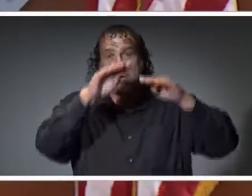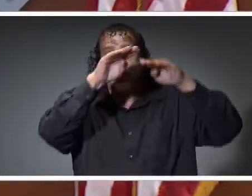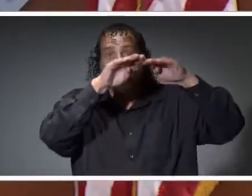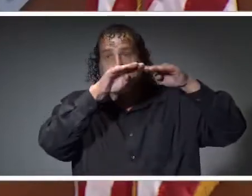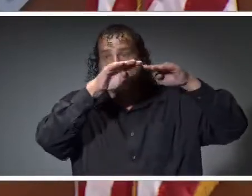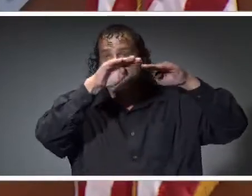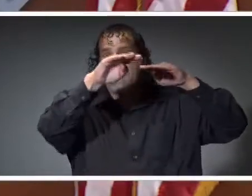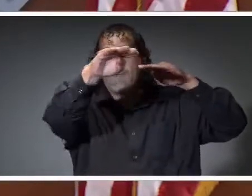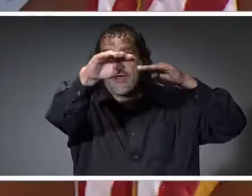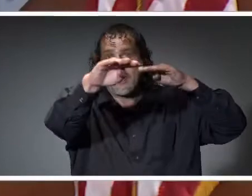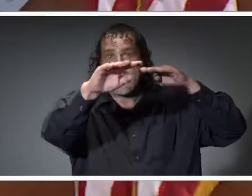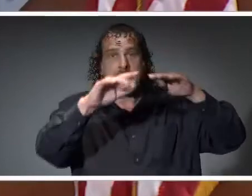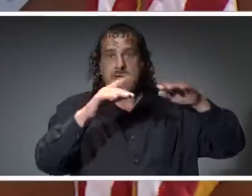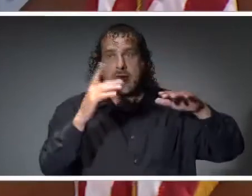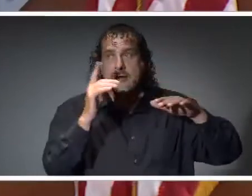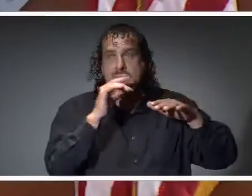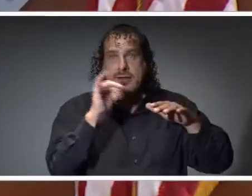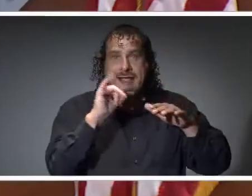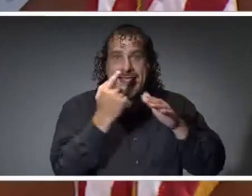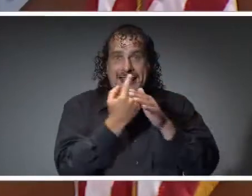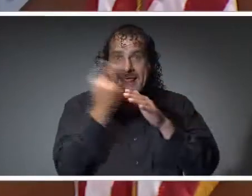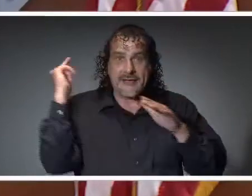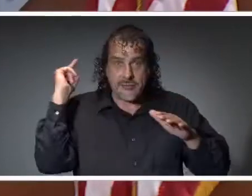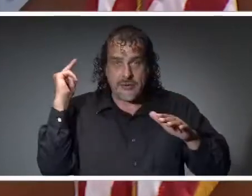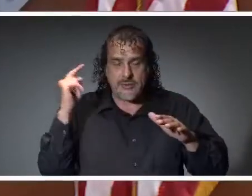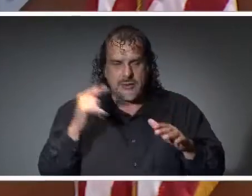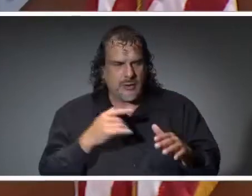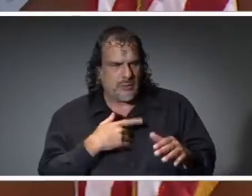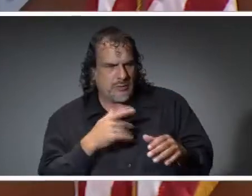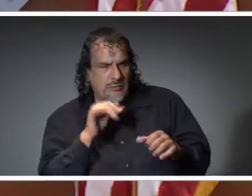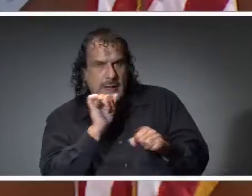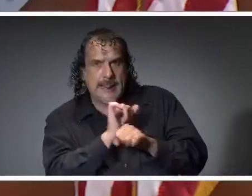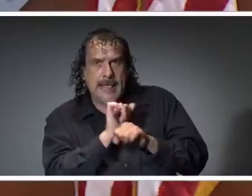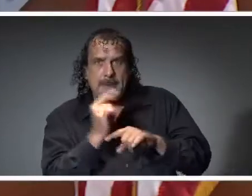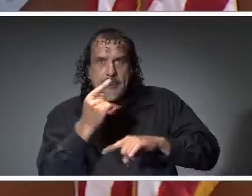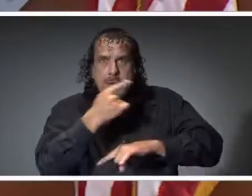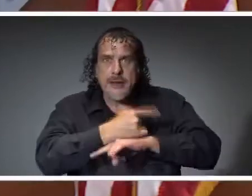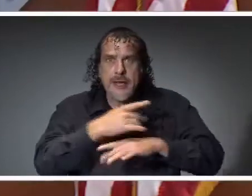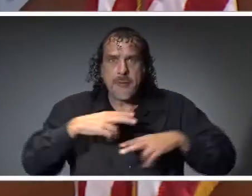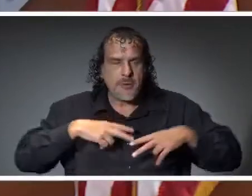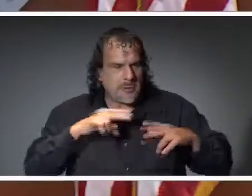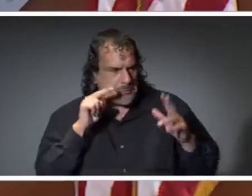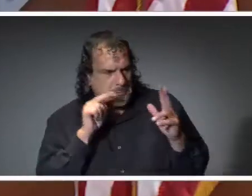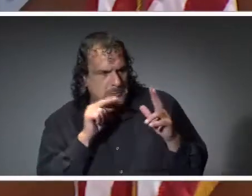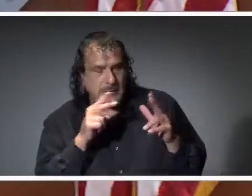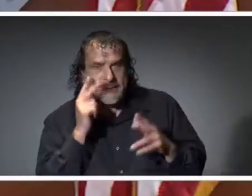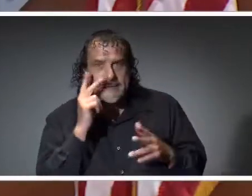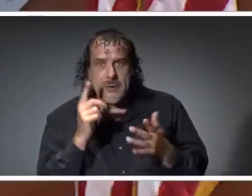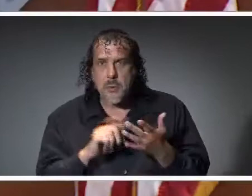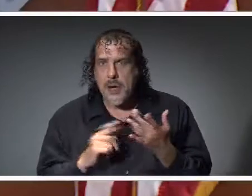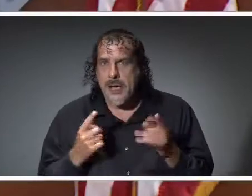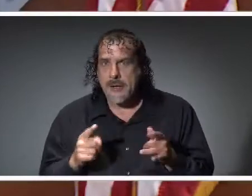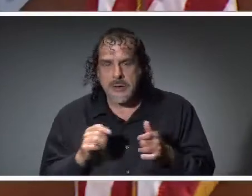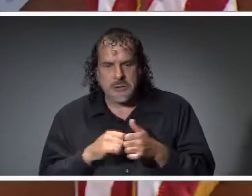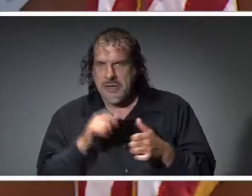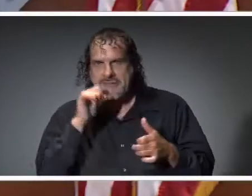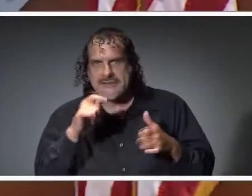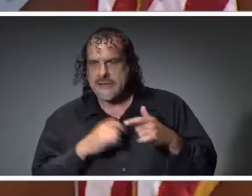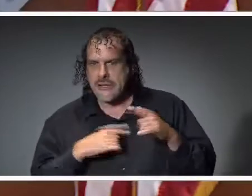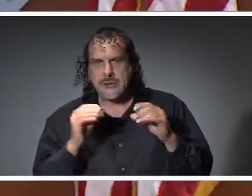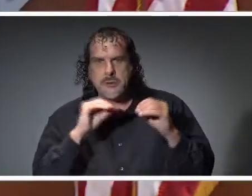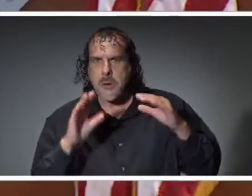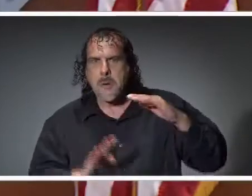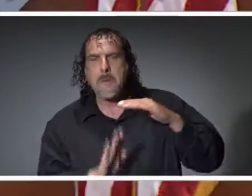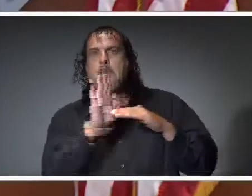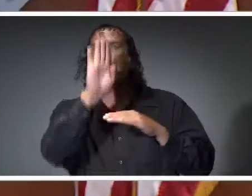compared to last week. Now, we came out of Labor Day. We wanted to watch very closely what it looked like. We have not yet seen a major spike out